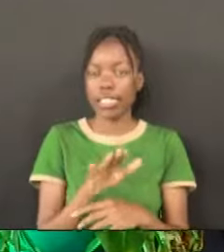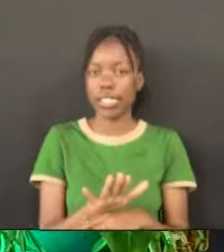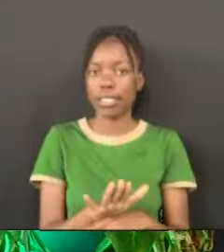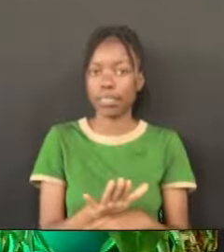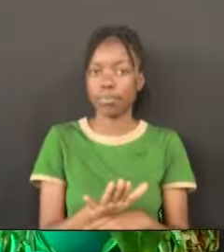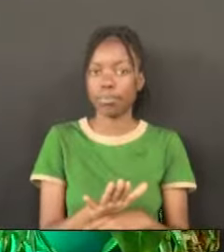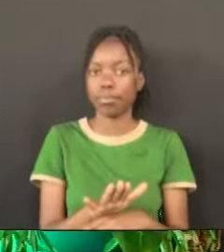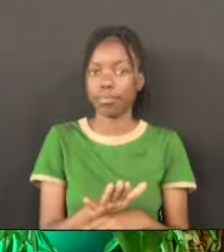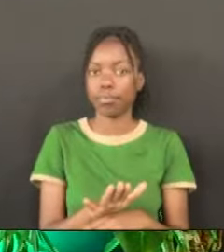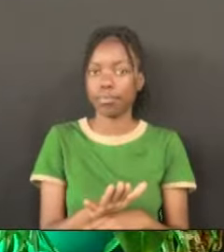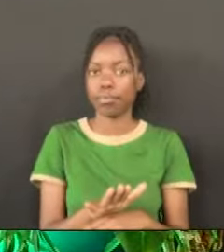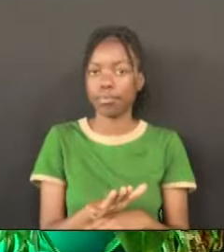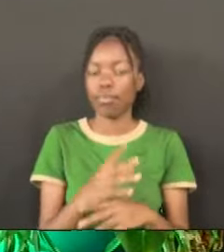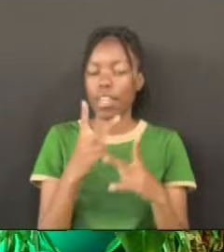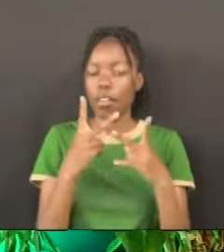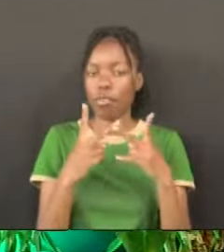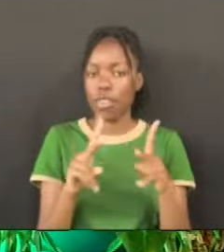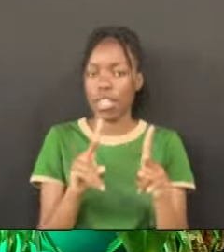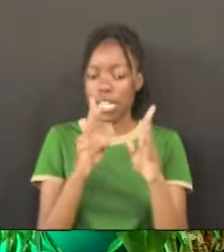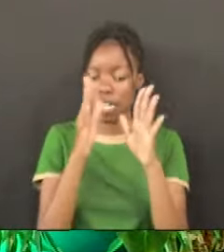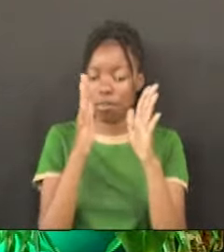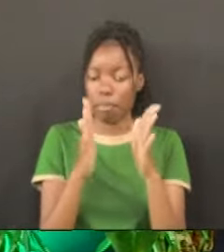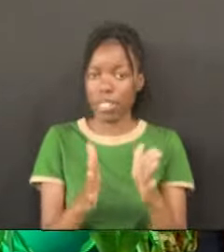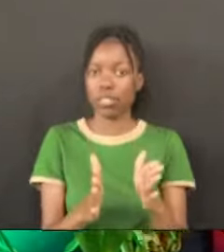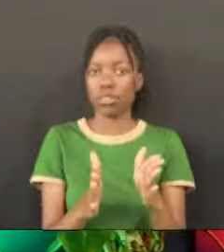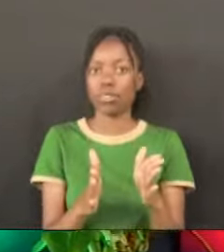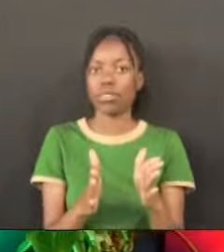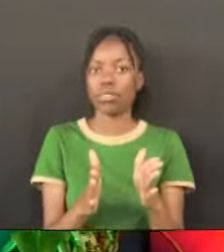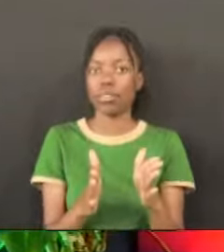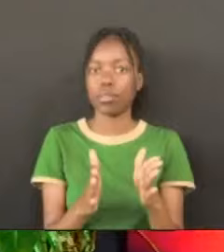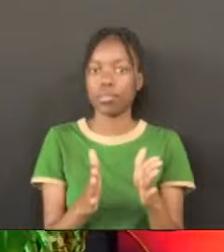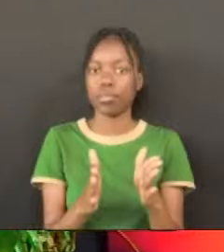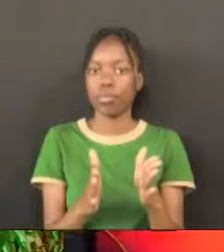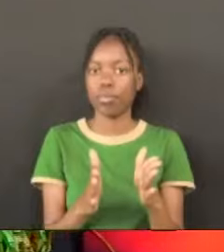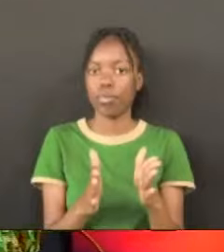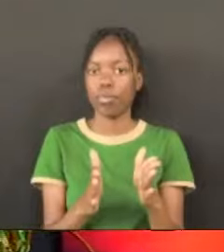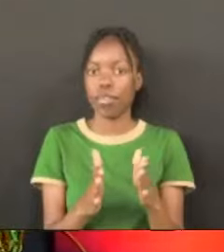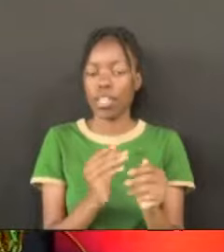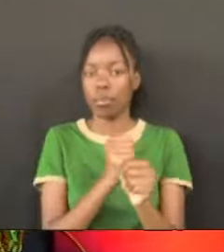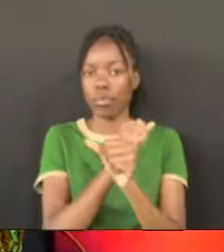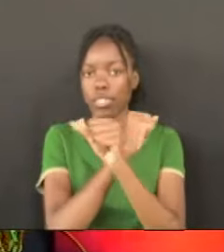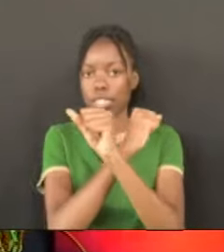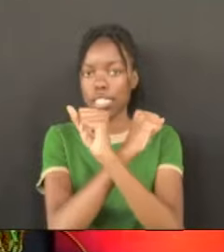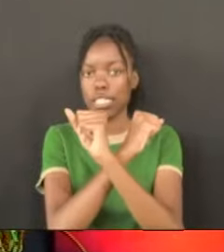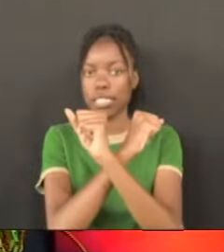Very personal, very protected,